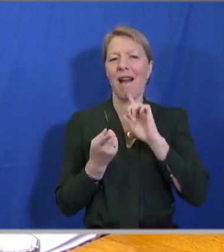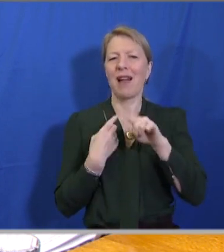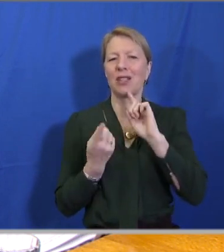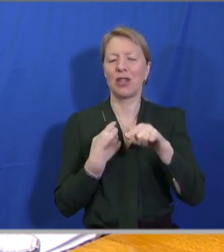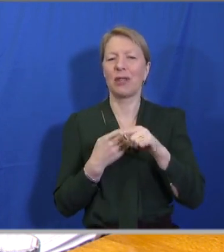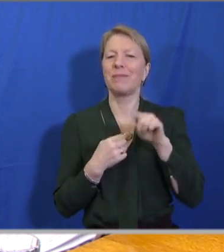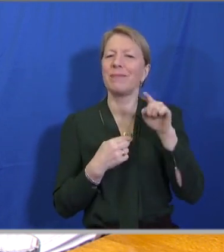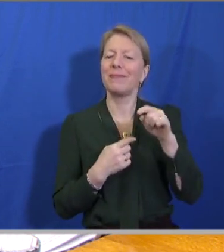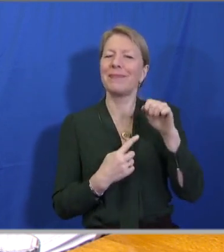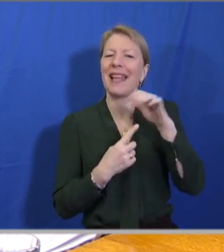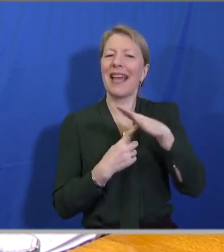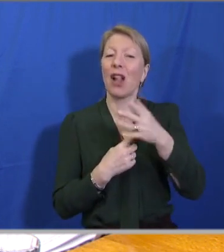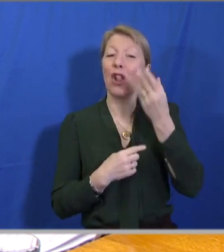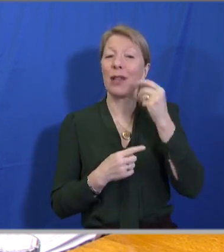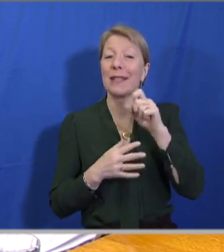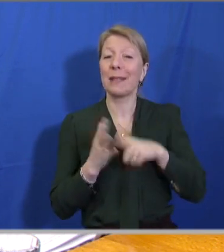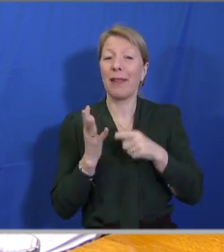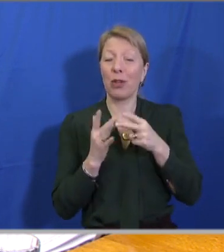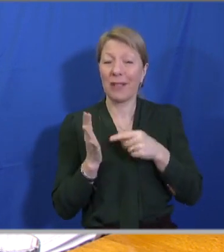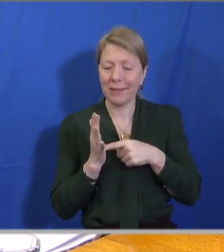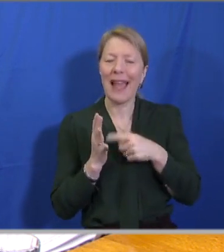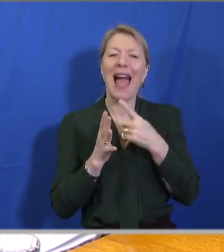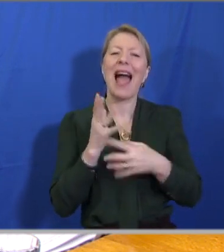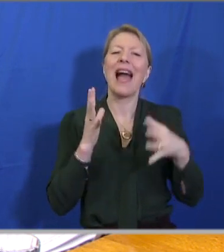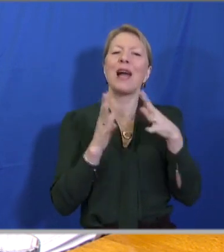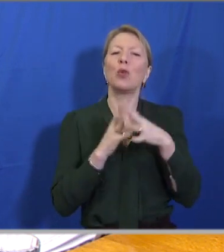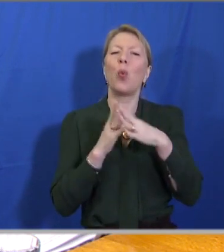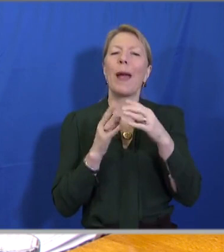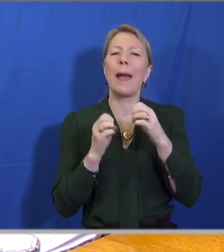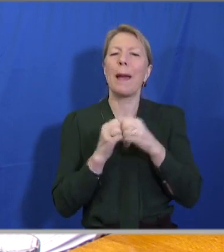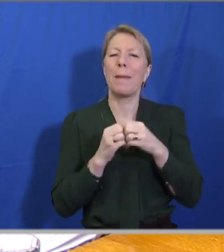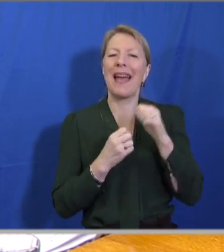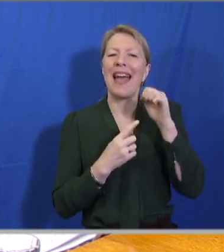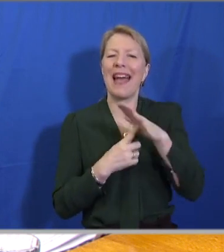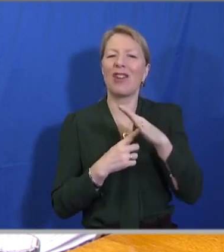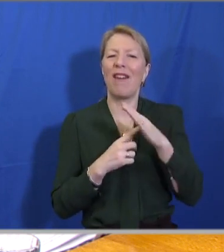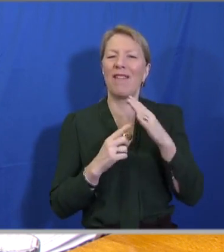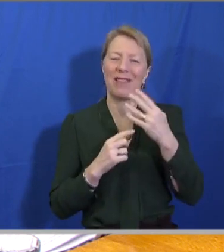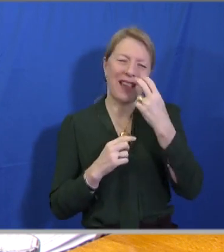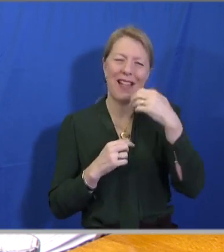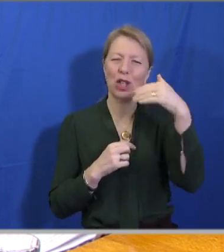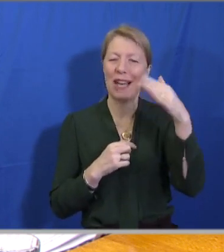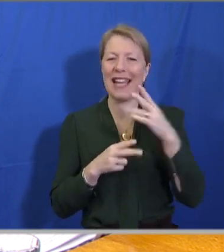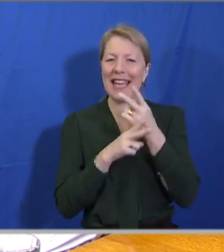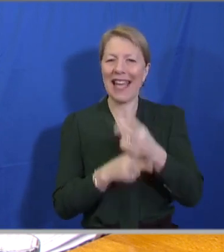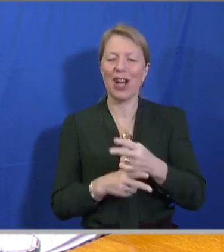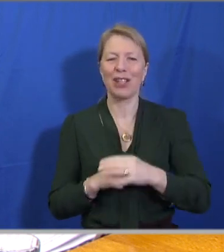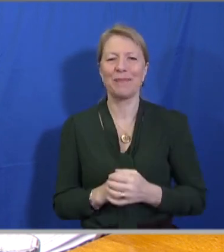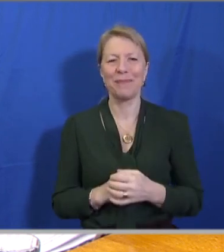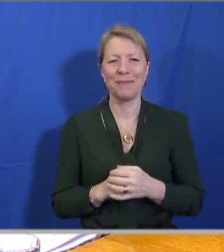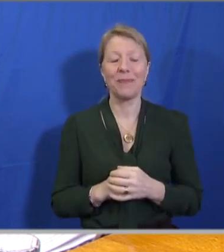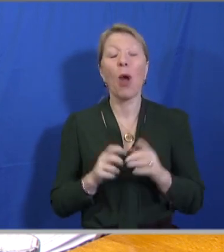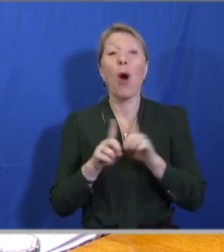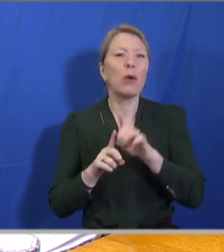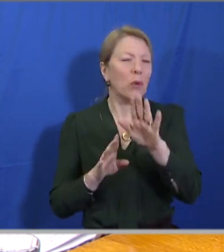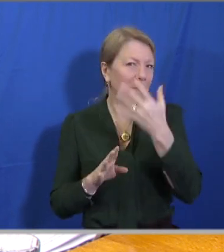Unit, and Andrew Webb is Head of Elderly and Community Care Unit. So I'll go, and we're also joined by Ryan Wilson,